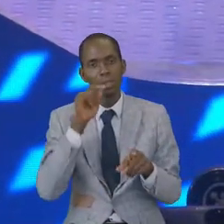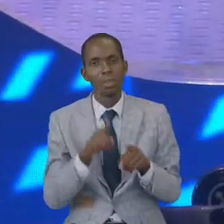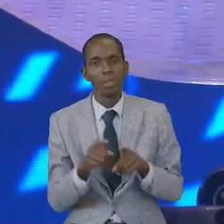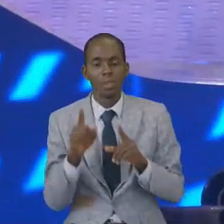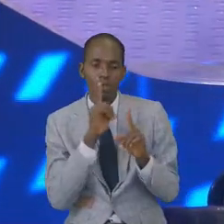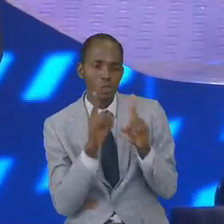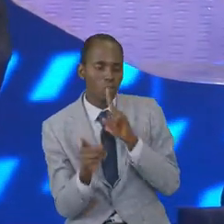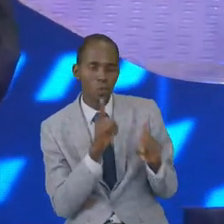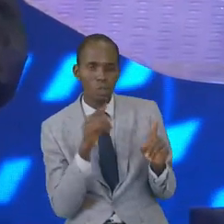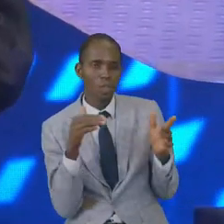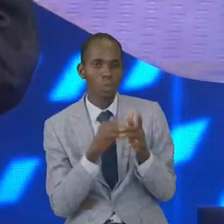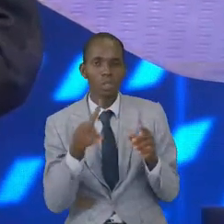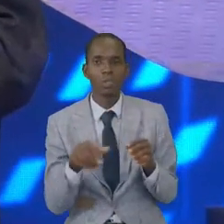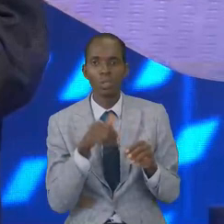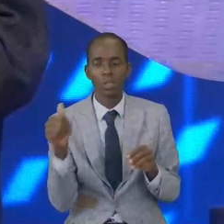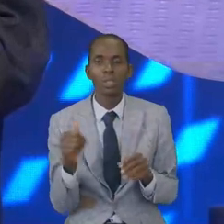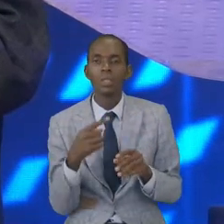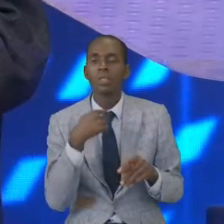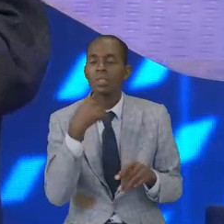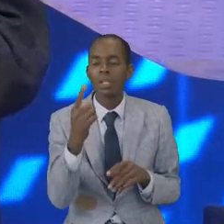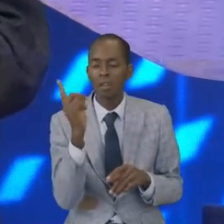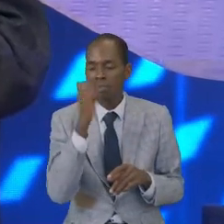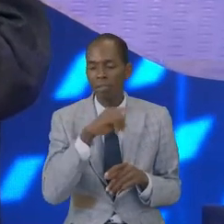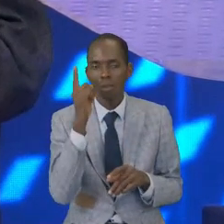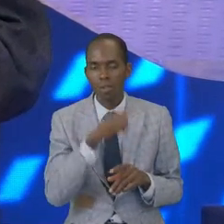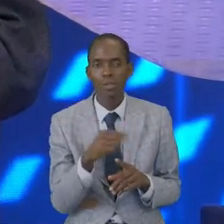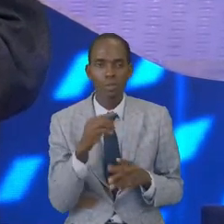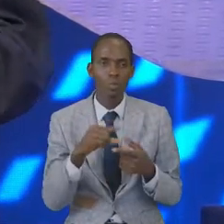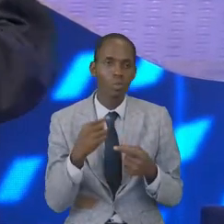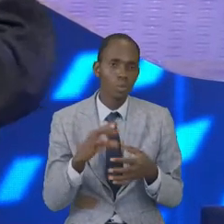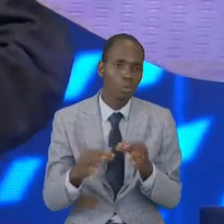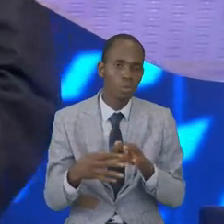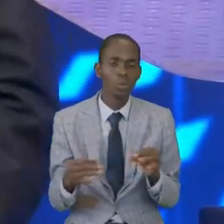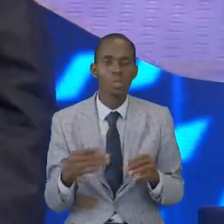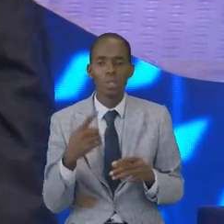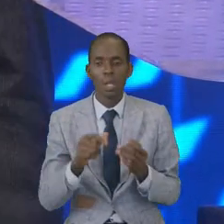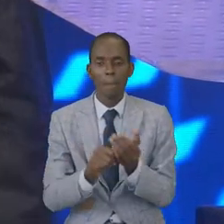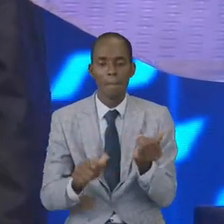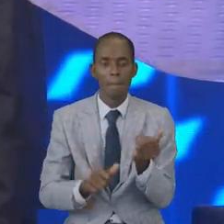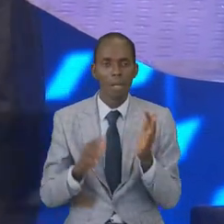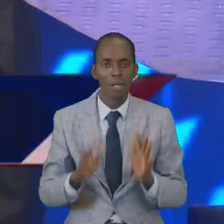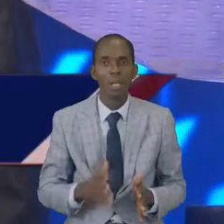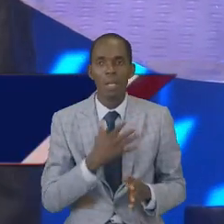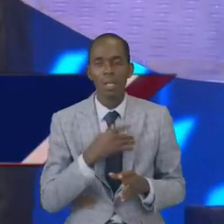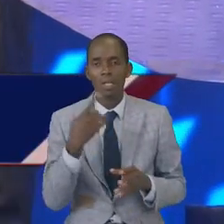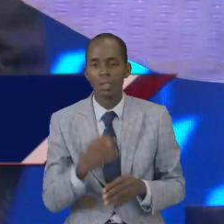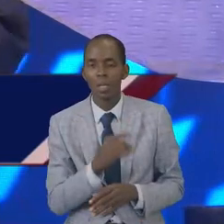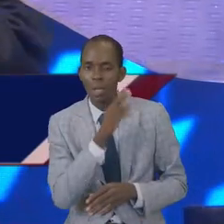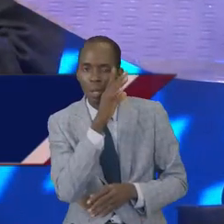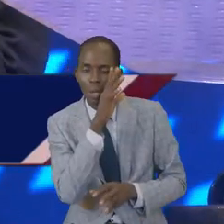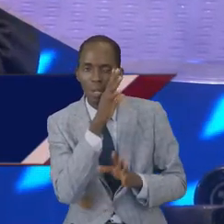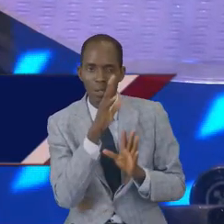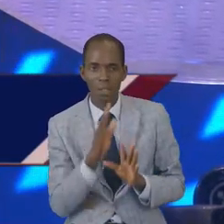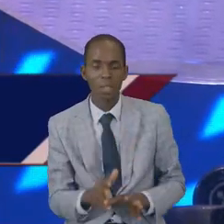The talebearers, that's what they do. The backsliders, that's what they do. And the backbiters, that's what they